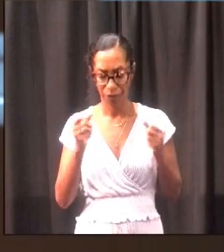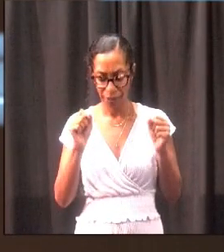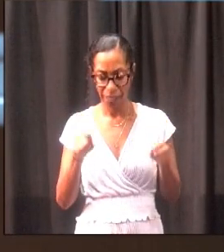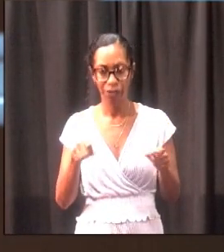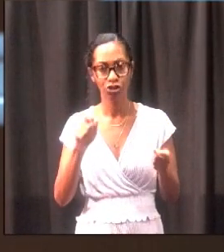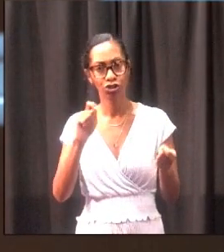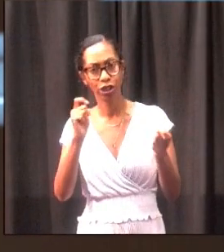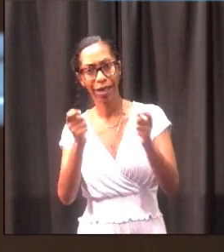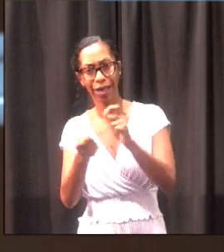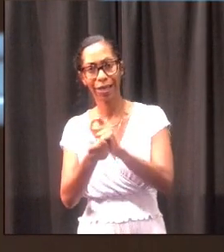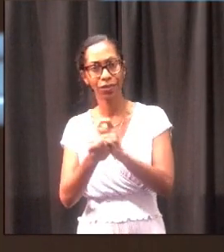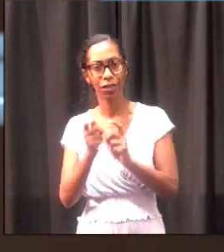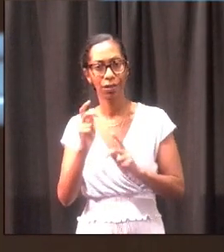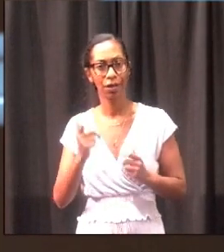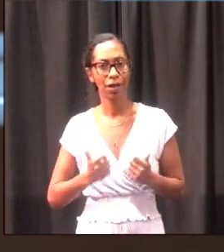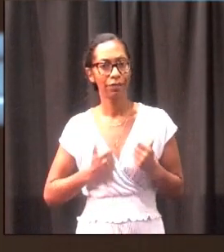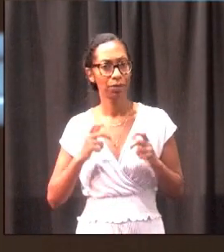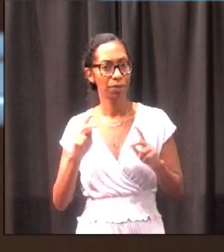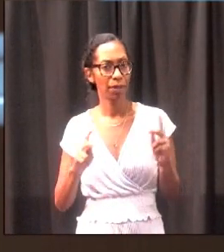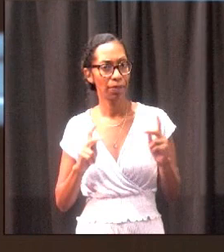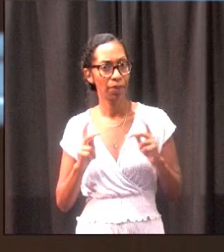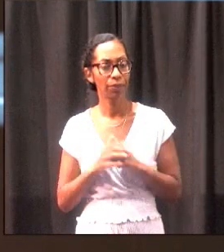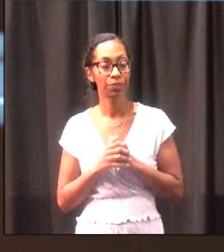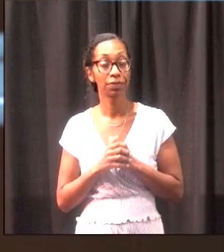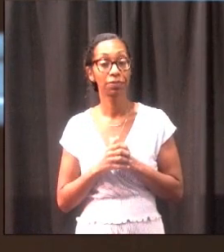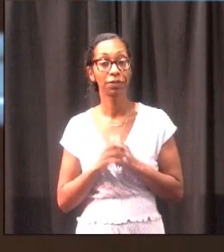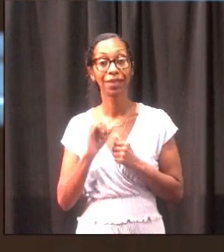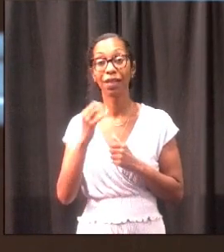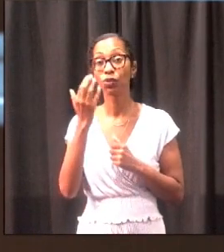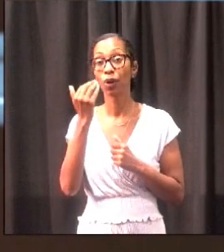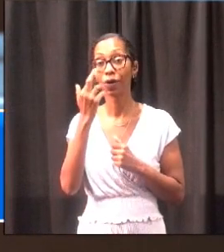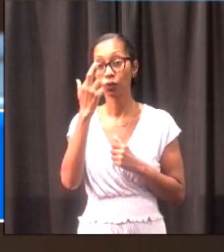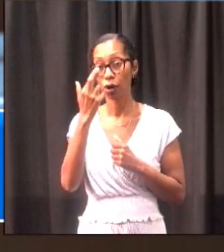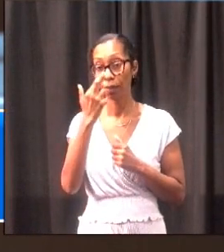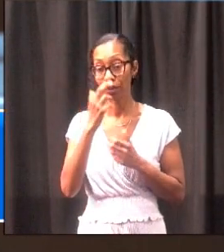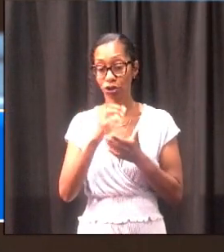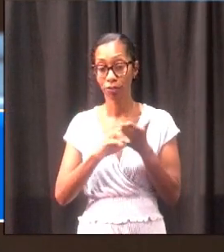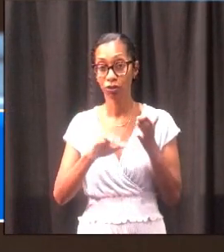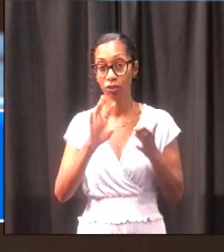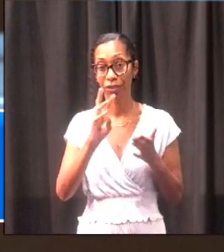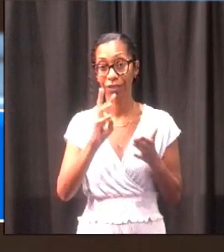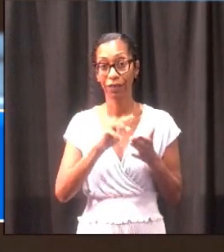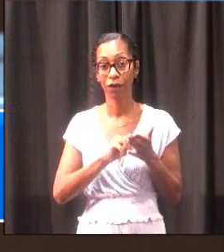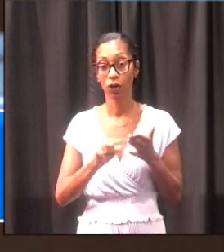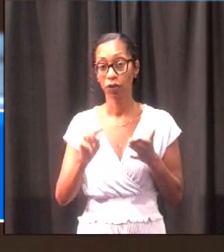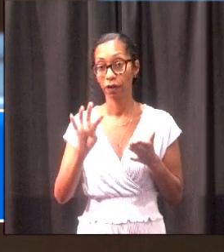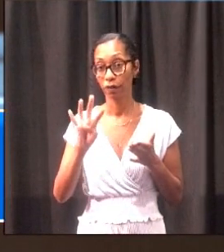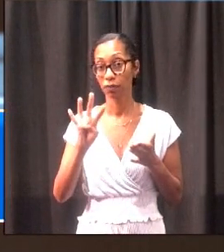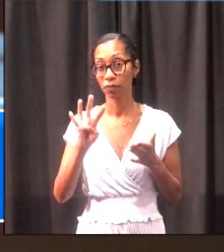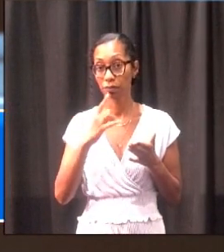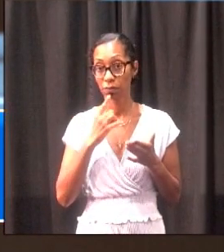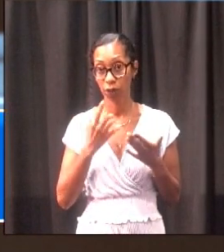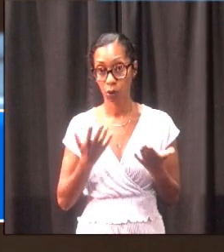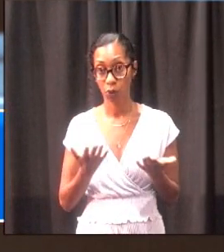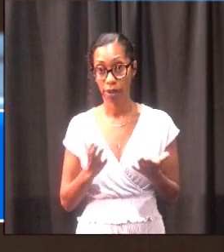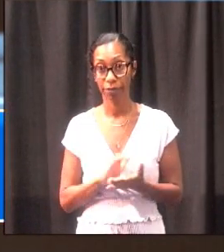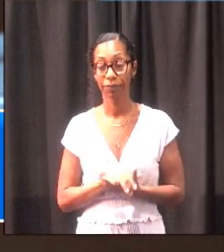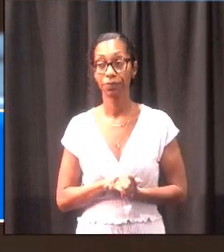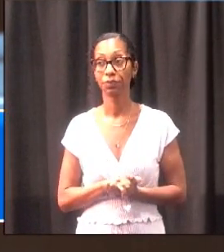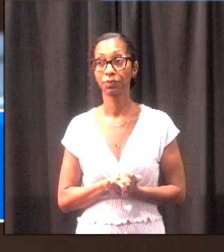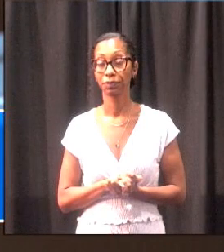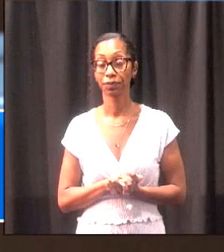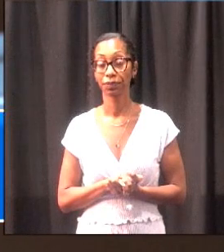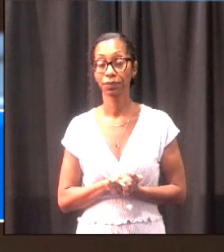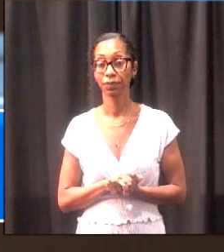That's who you are. That's why the scripture says in Romans chapter 6, verse 4, therefore we were buried with him